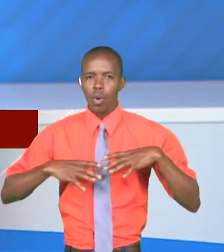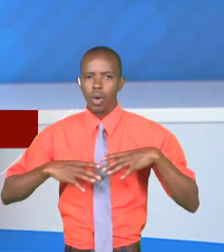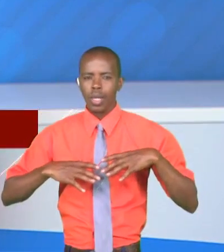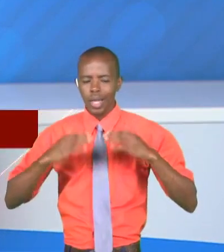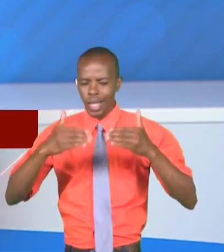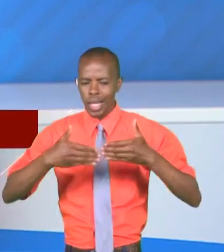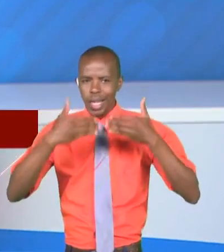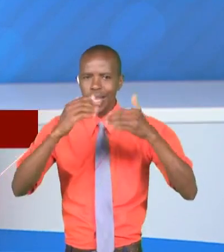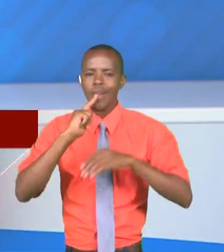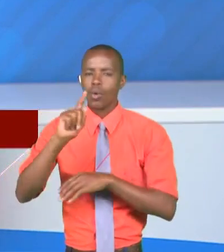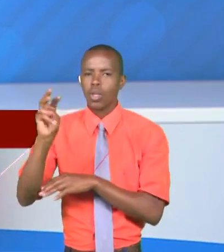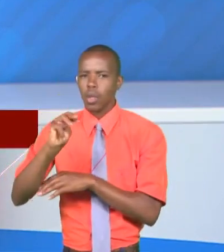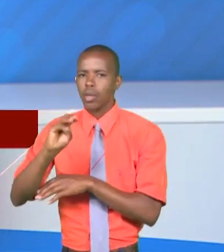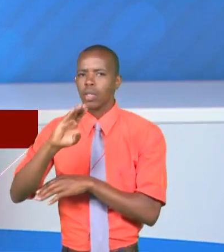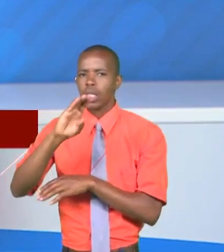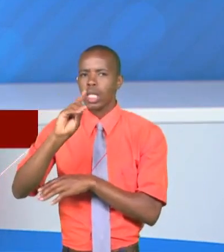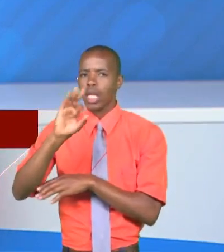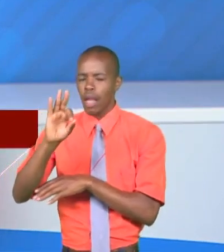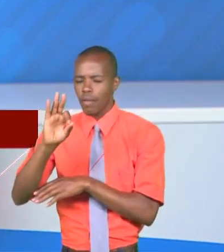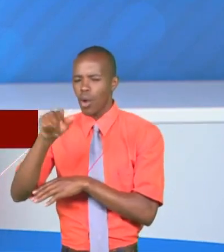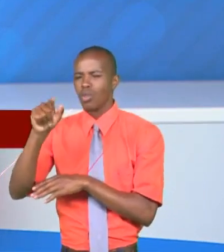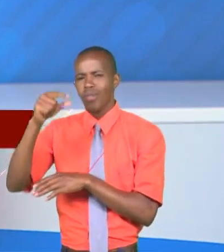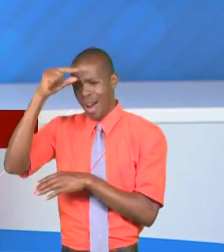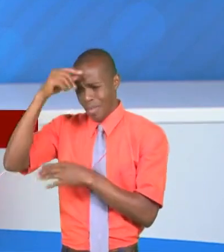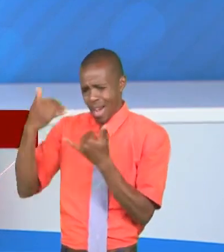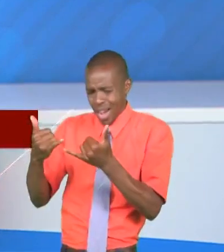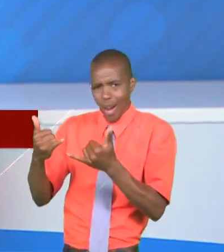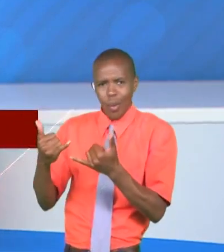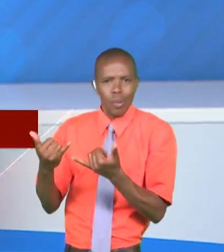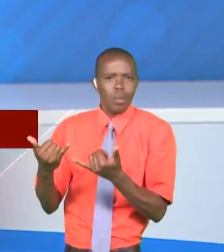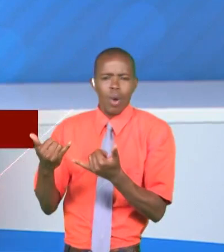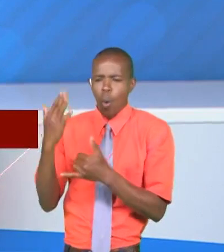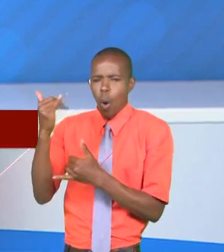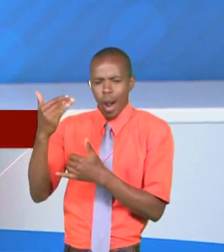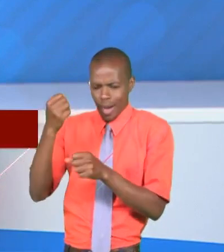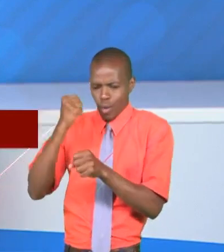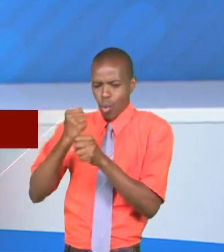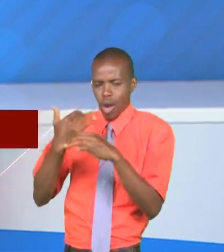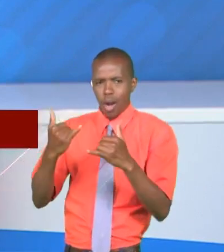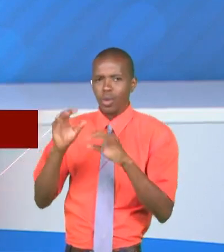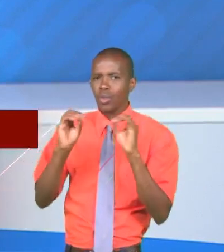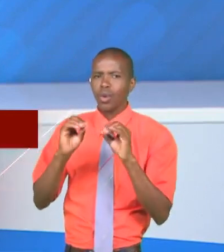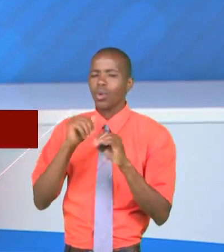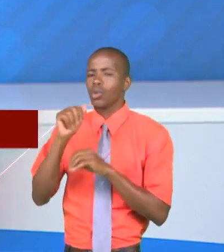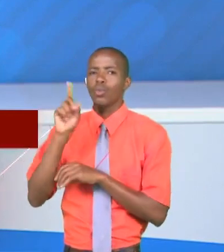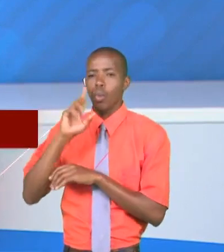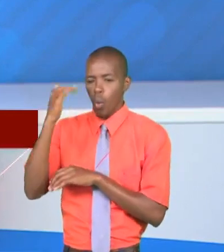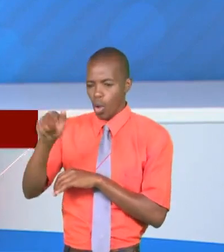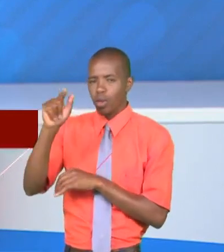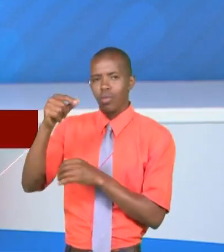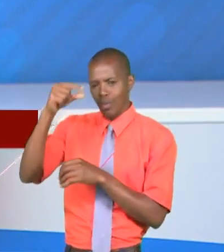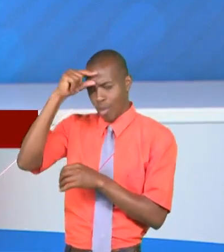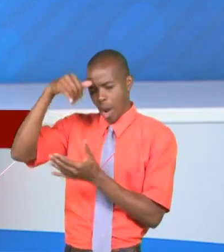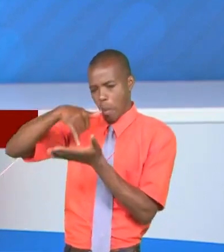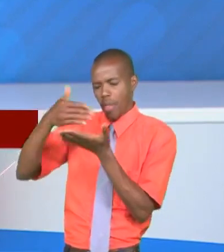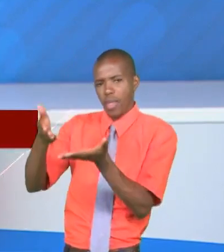100 million like CDF, and you are in the government. Now, why can't you do it now, not tomorrow? Because you are the government, you are number